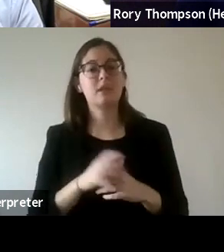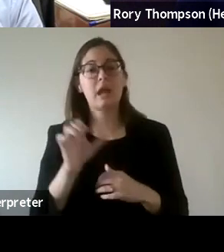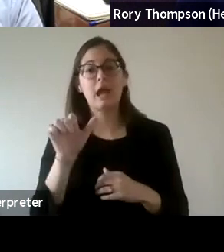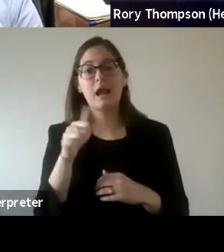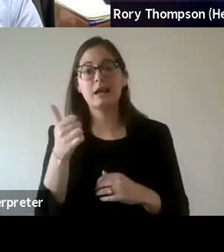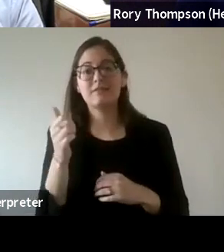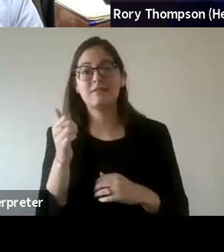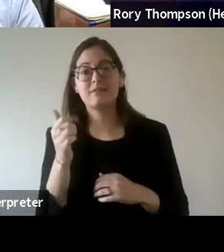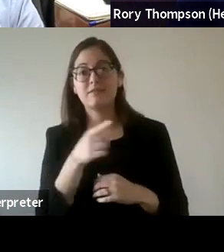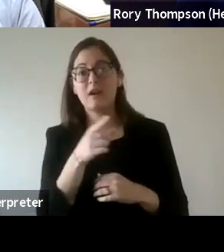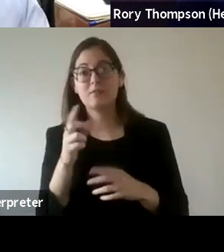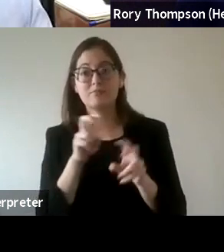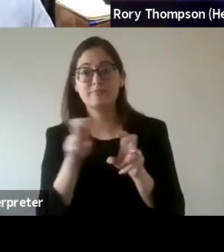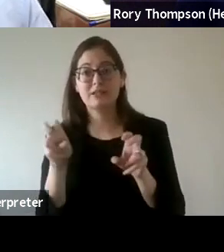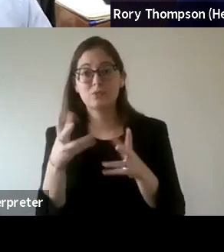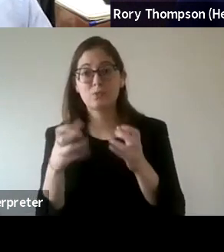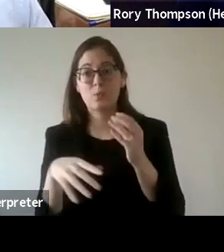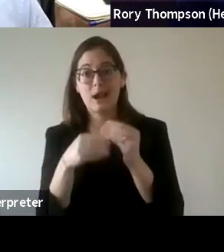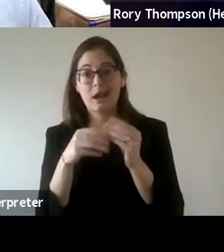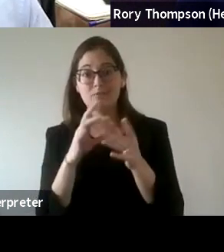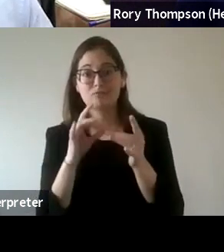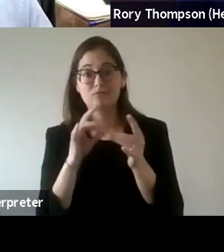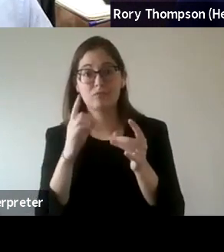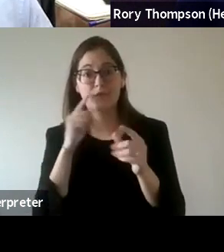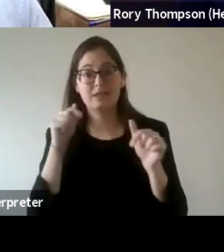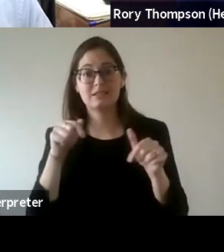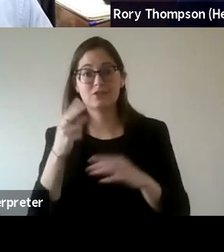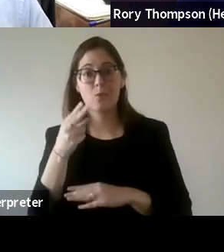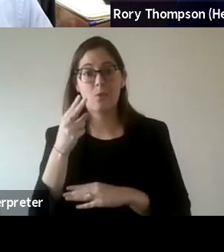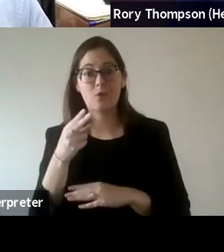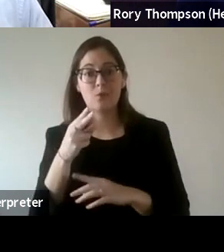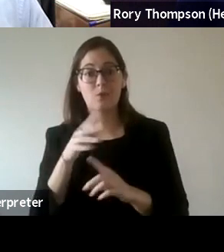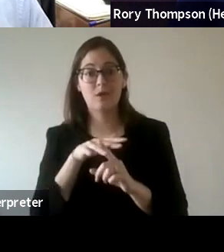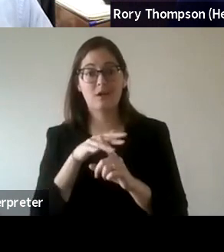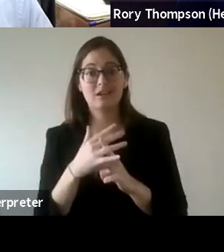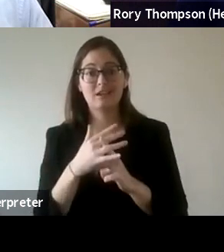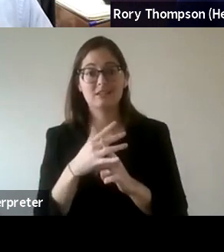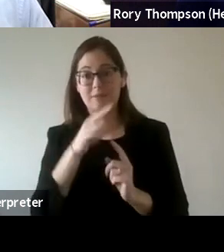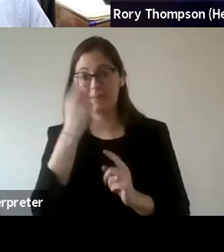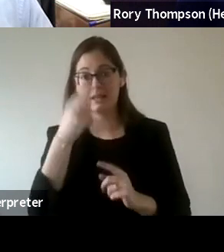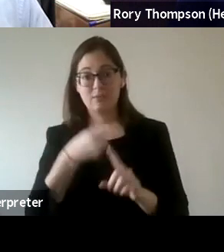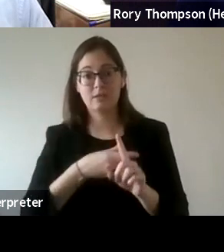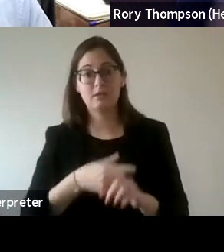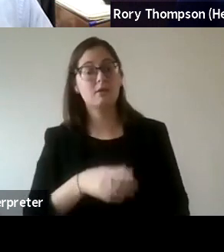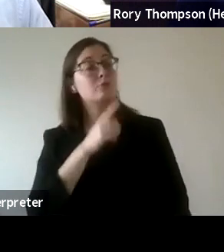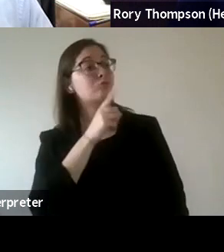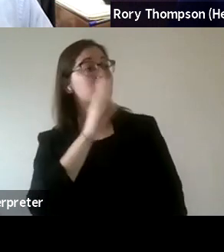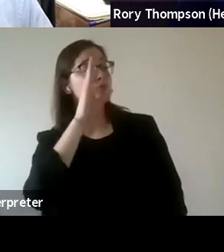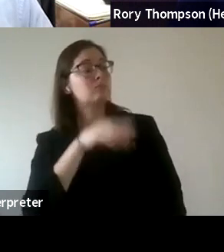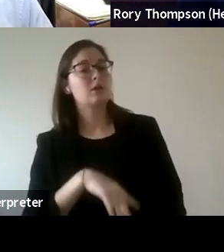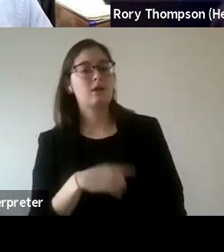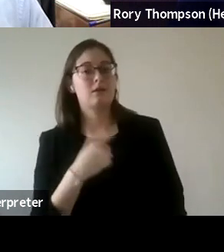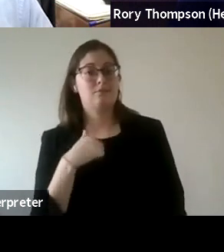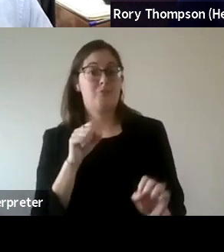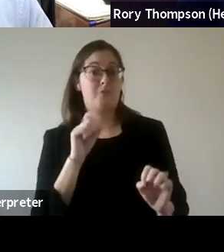other panelists want to add anything to this historical context of Black History Month? Sure. Probably the only